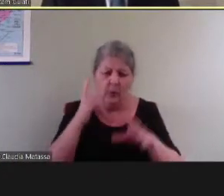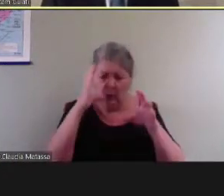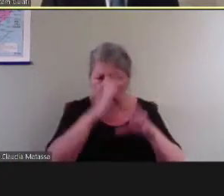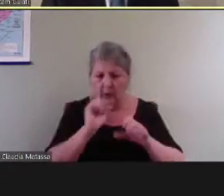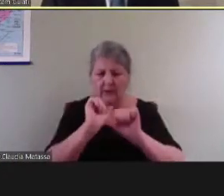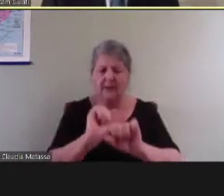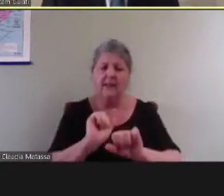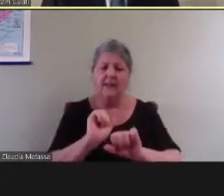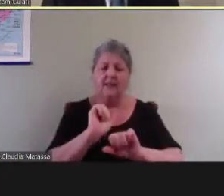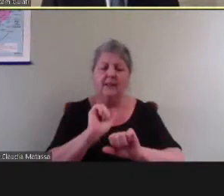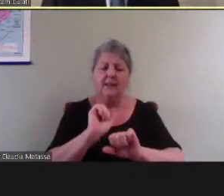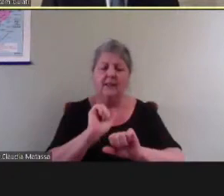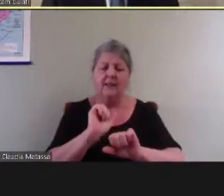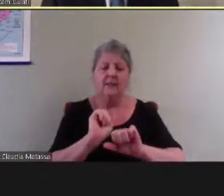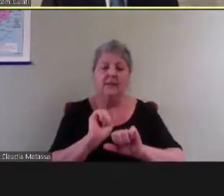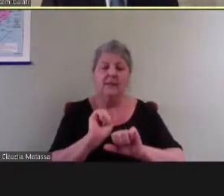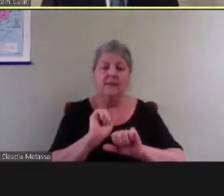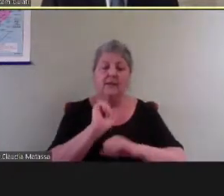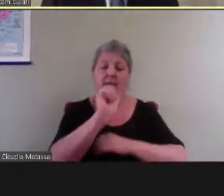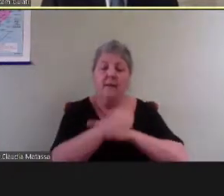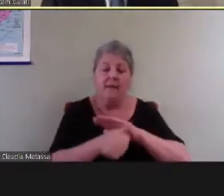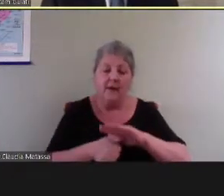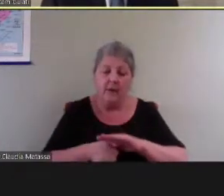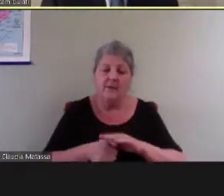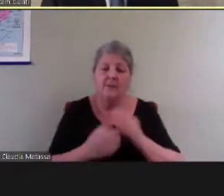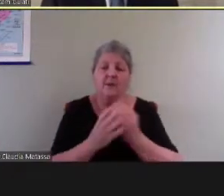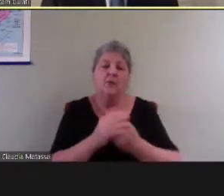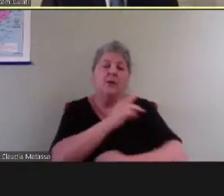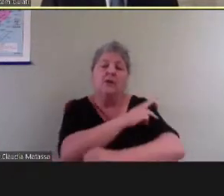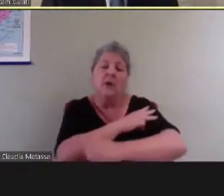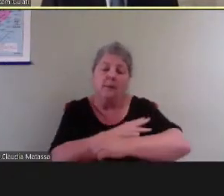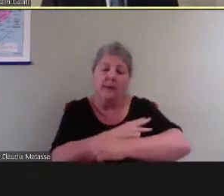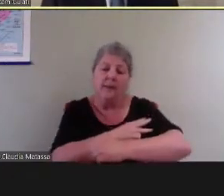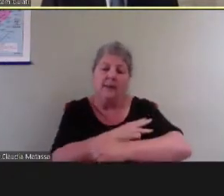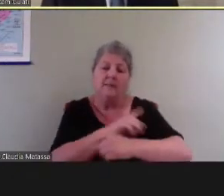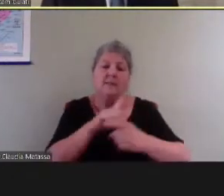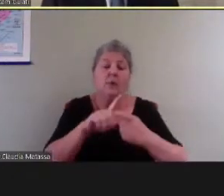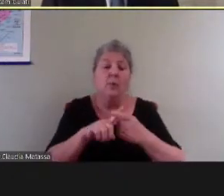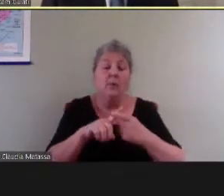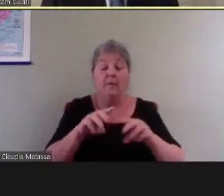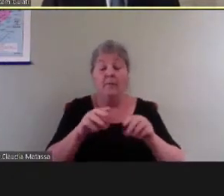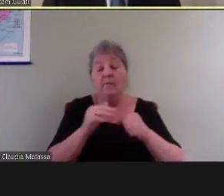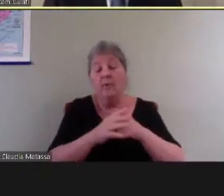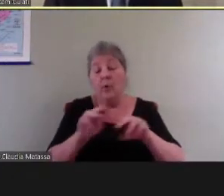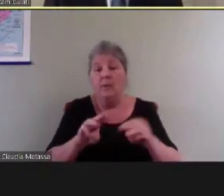of law enforcement officers, that's police officers, interfacing with suspects who have an intellectual disability.